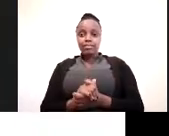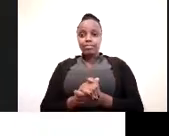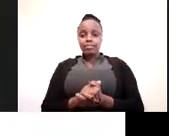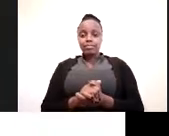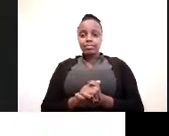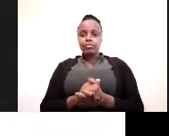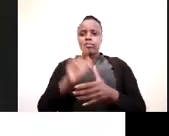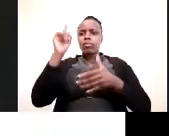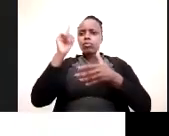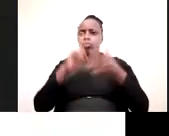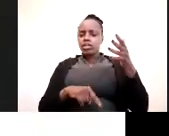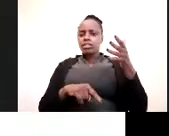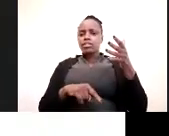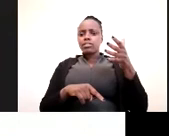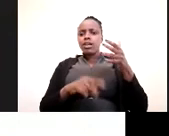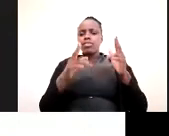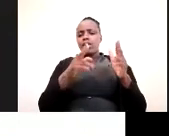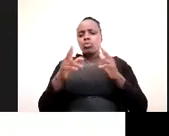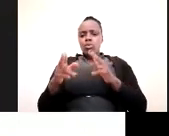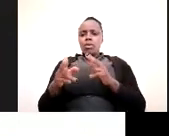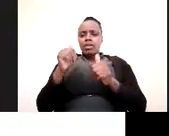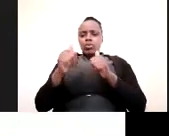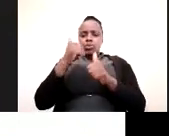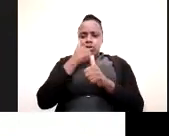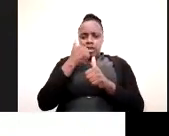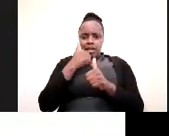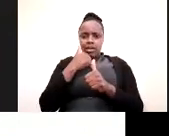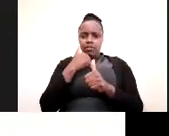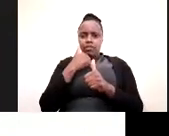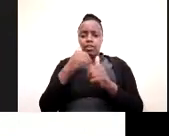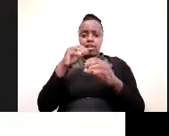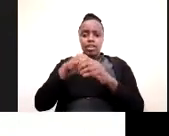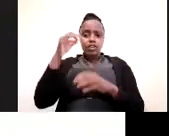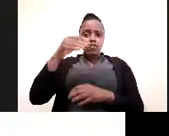What are the novelties at stake in the future